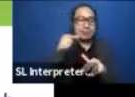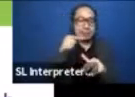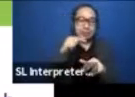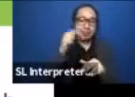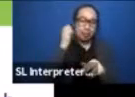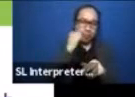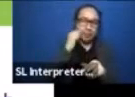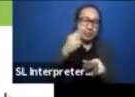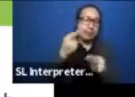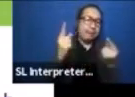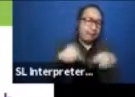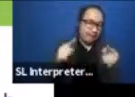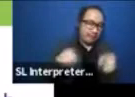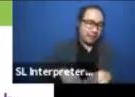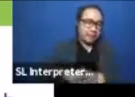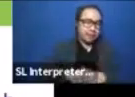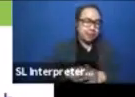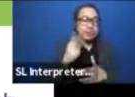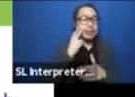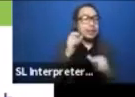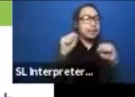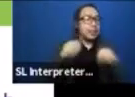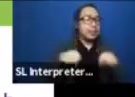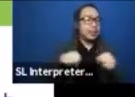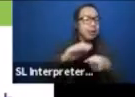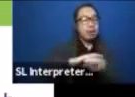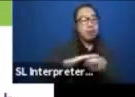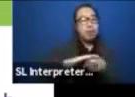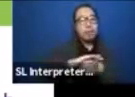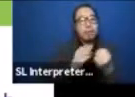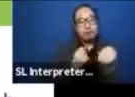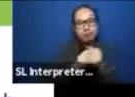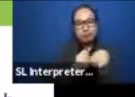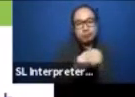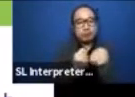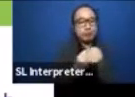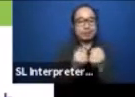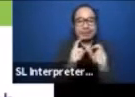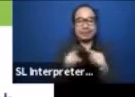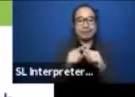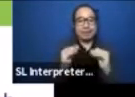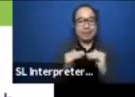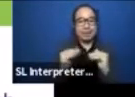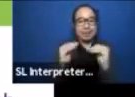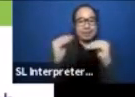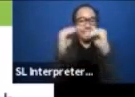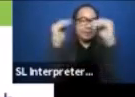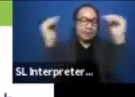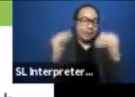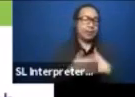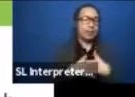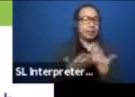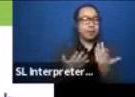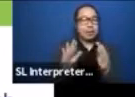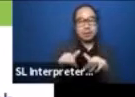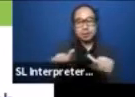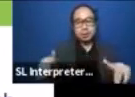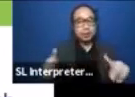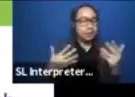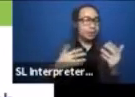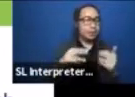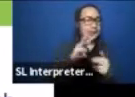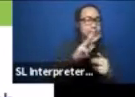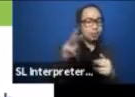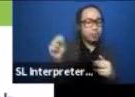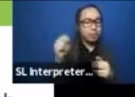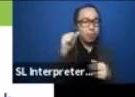And we should also build capacity of local support structure at the different levels, like at the panchayat level, at the village level, so that women